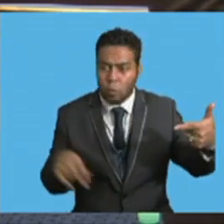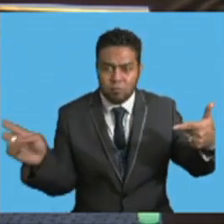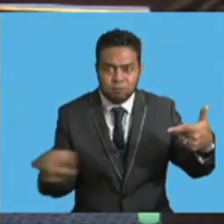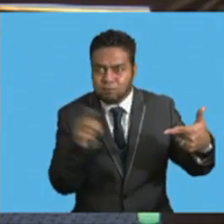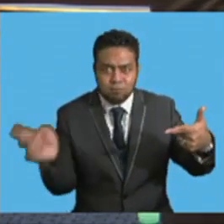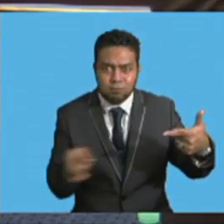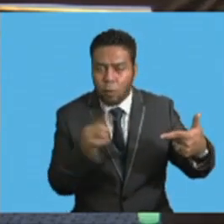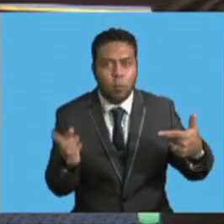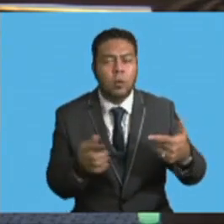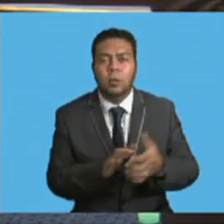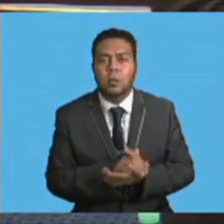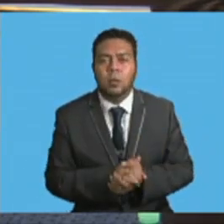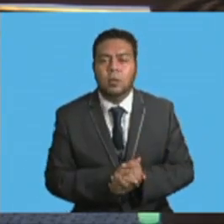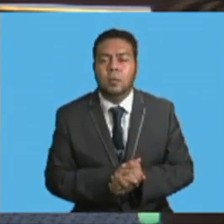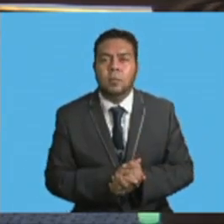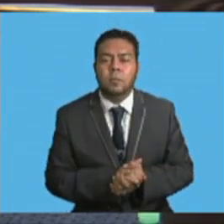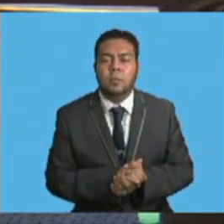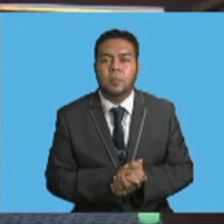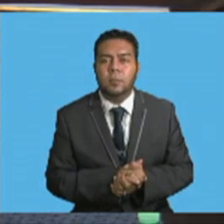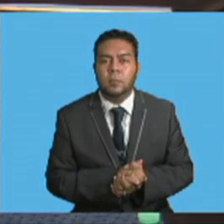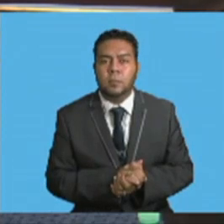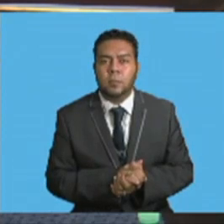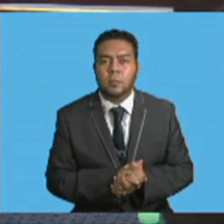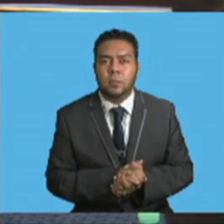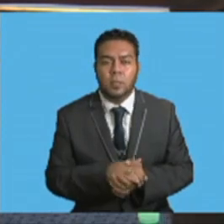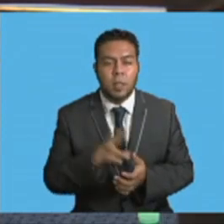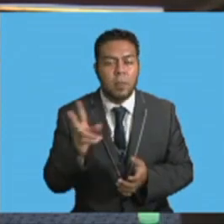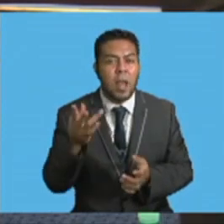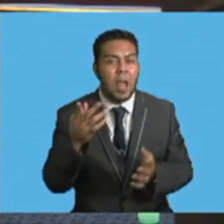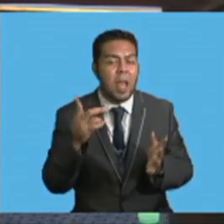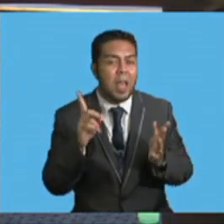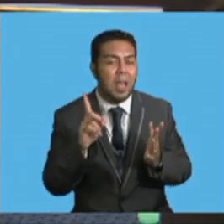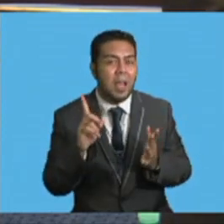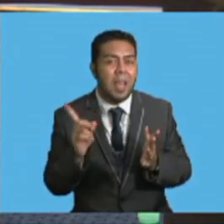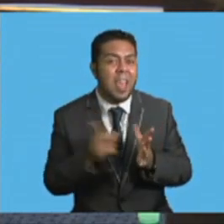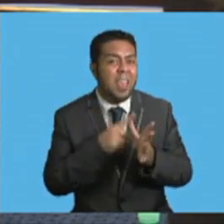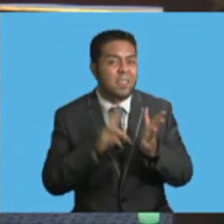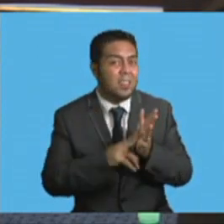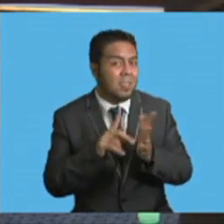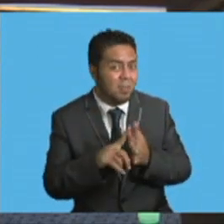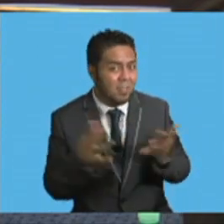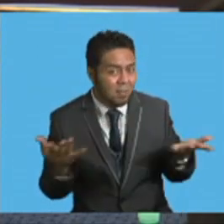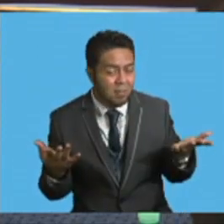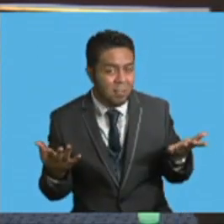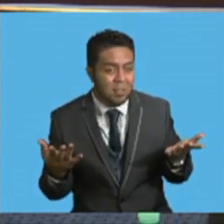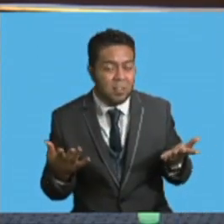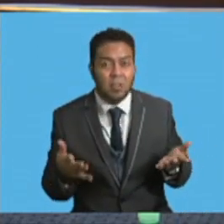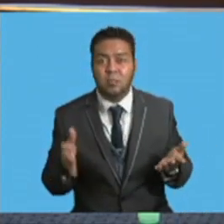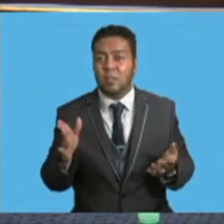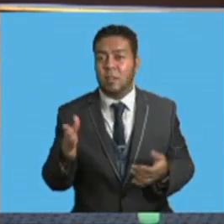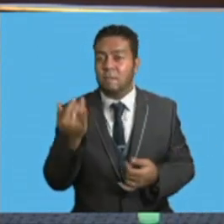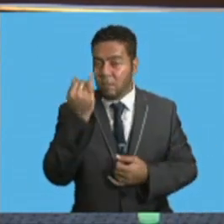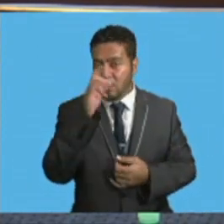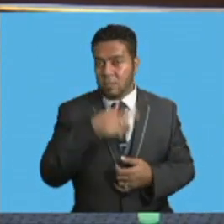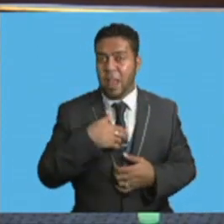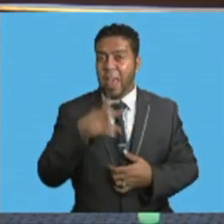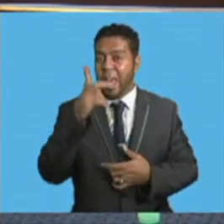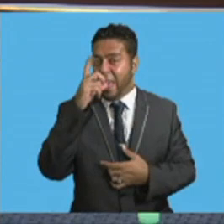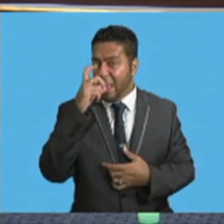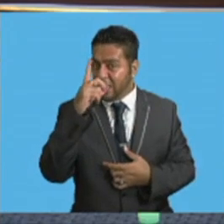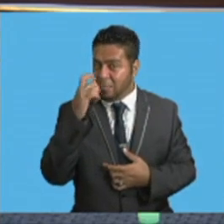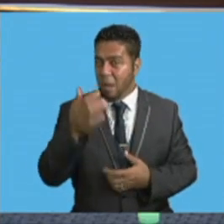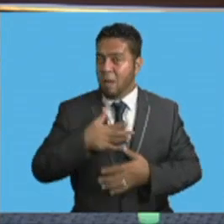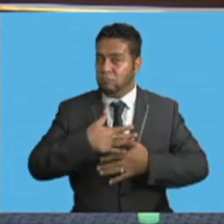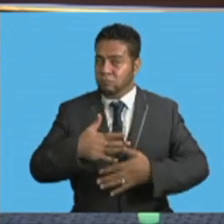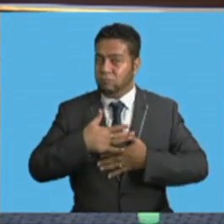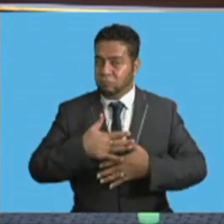of recent seems to be acute viral illness, and this is also tipping off the chronic cases such as asthma and those